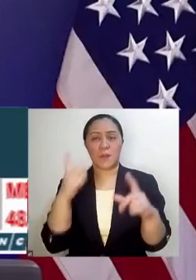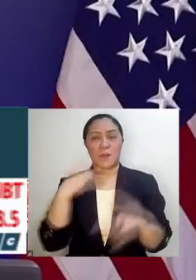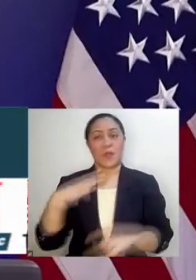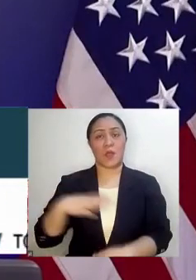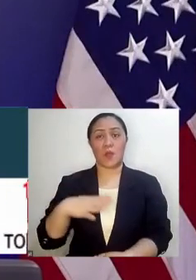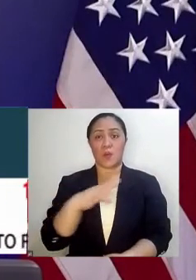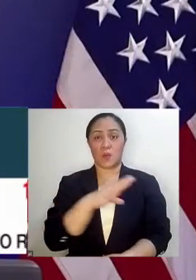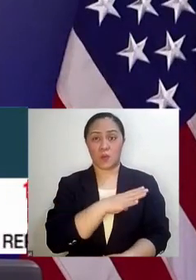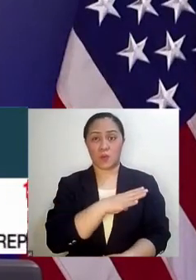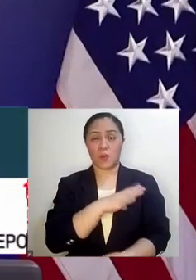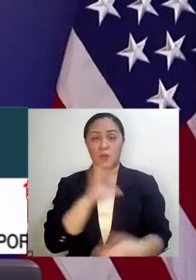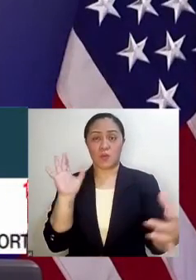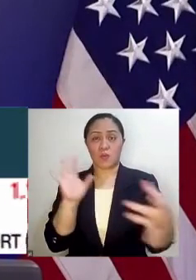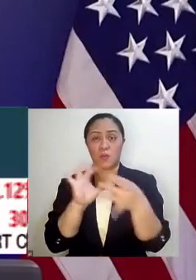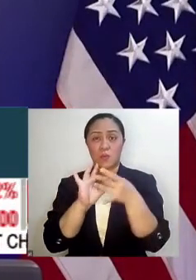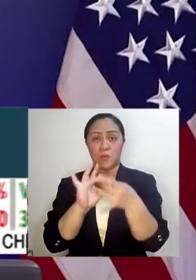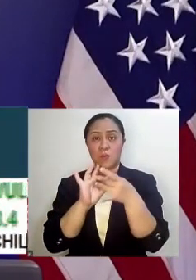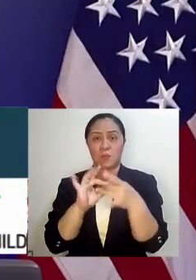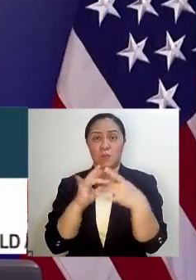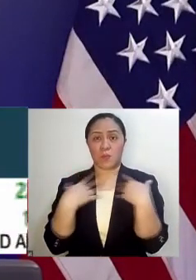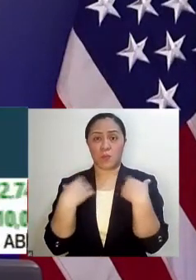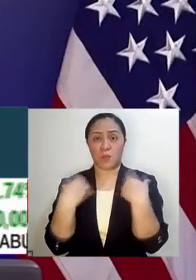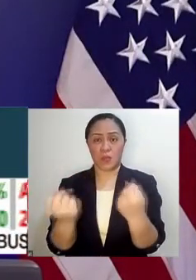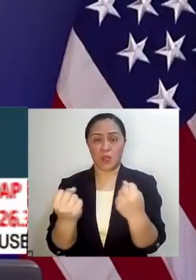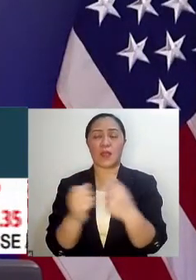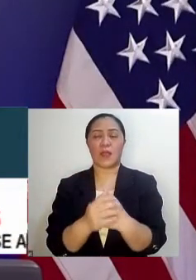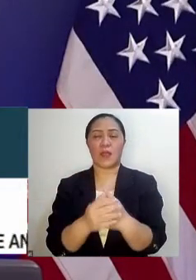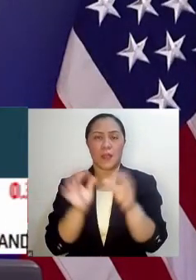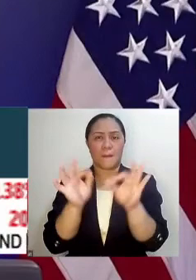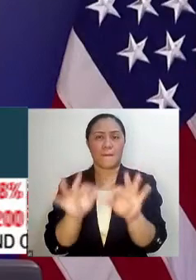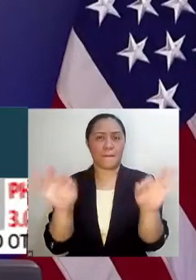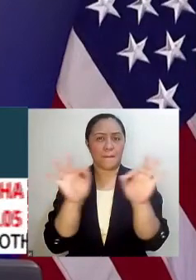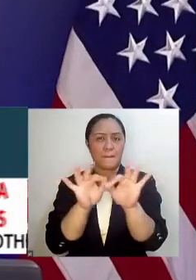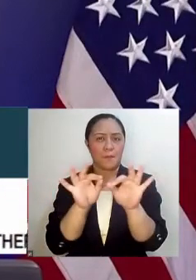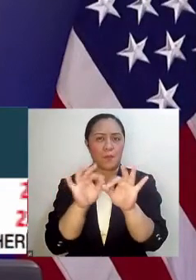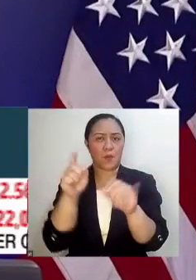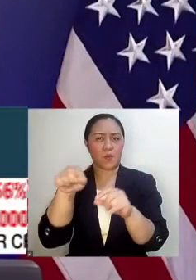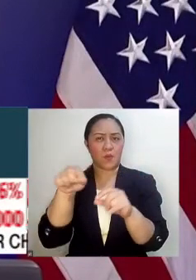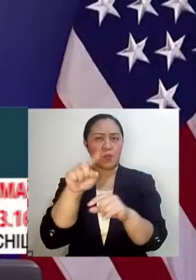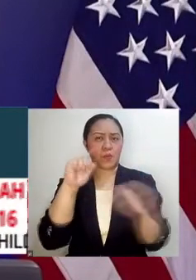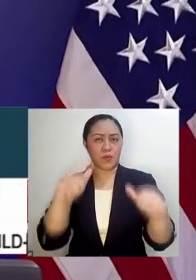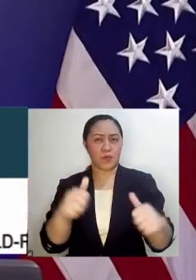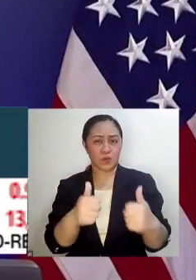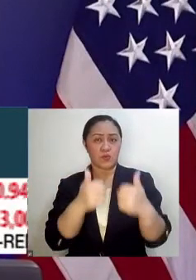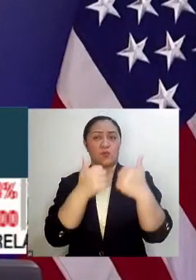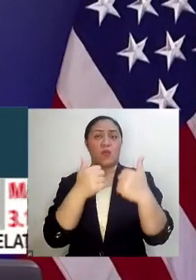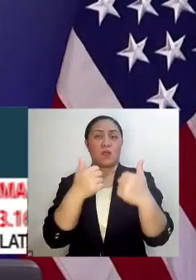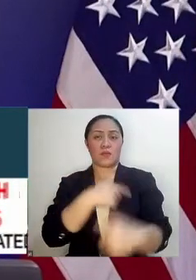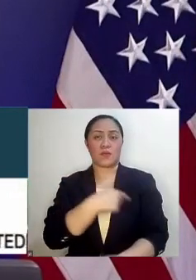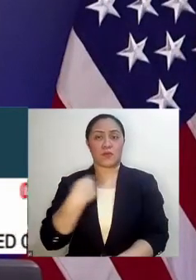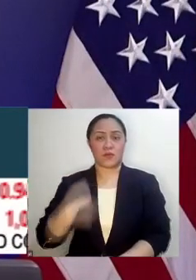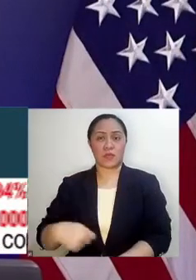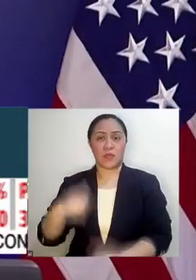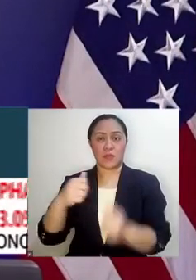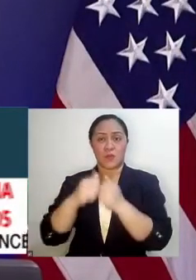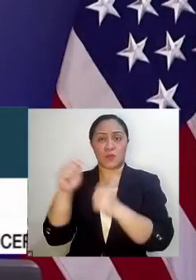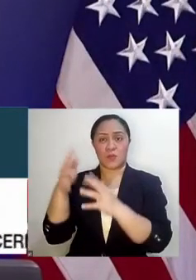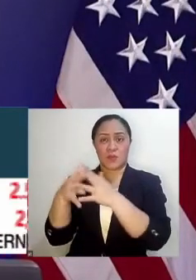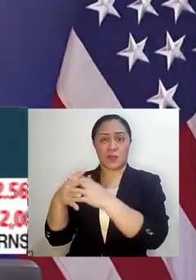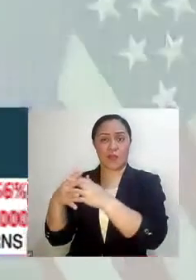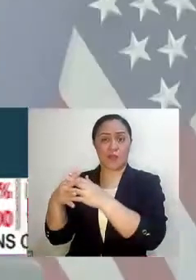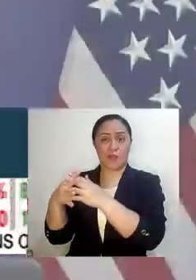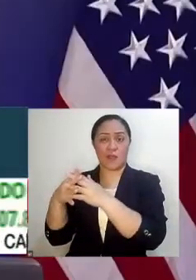and partnerships. That's how we'll meet the China challenge and ensure the American people win the competition of the